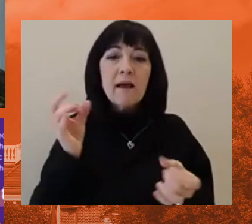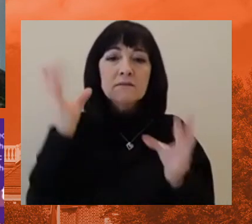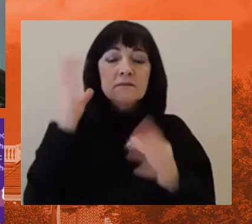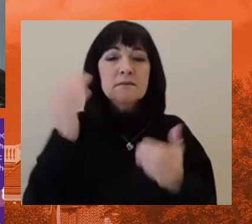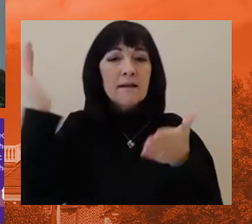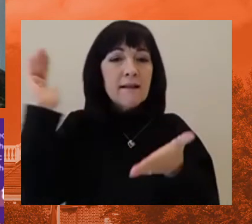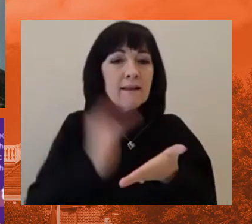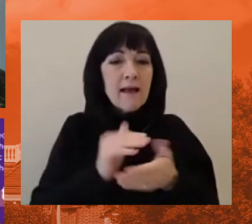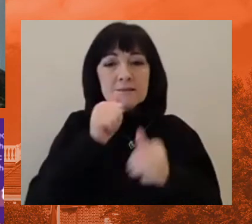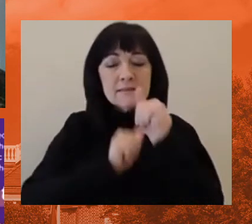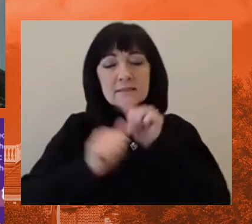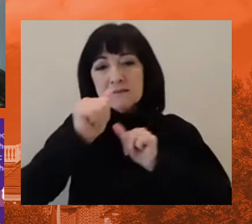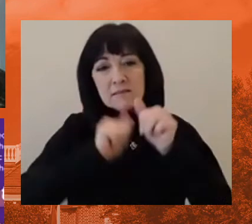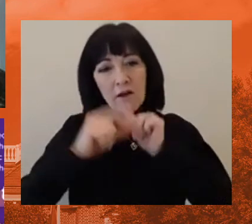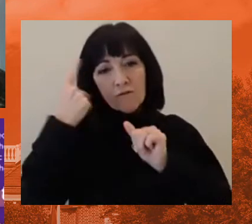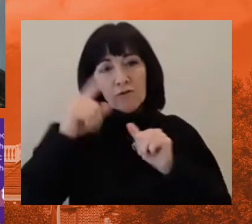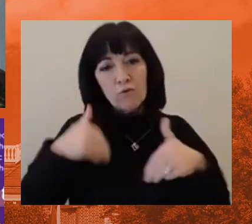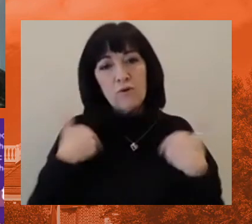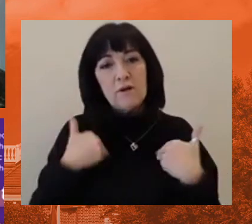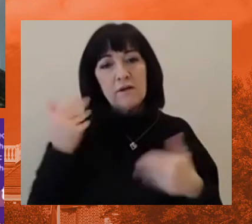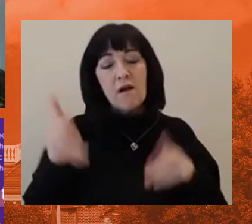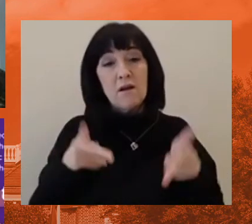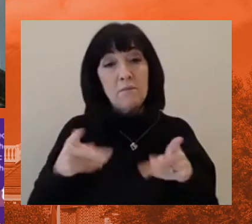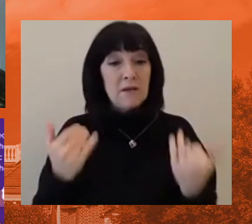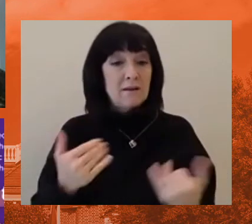governor to sign and read this